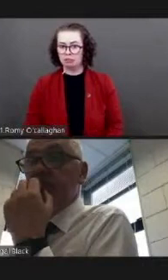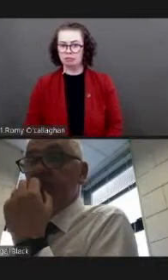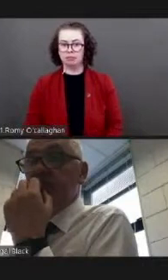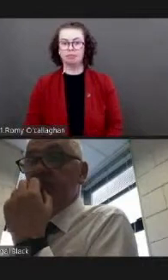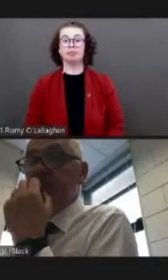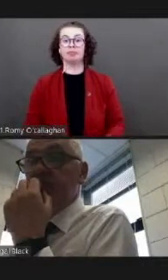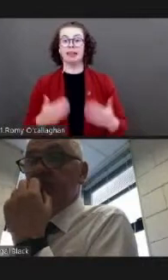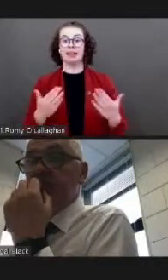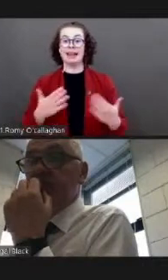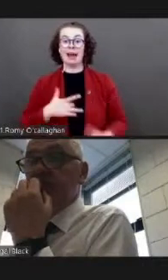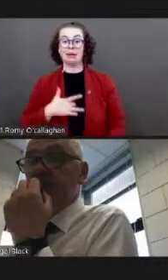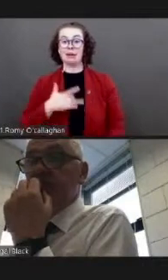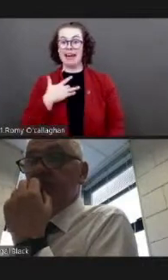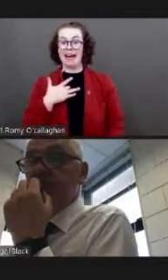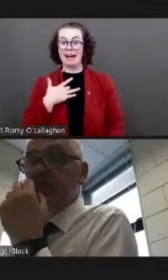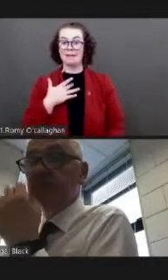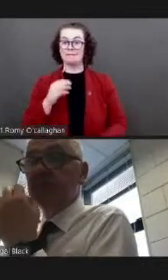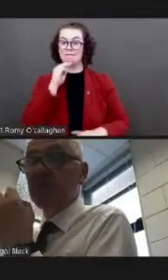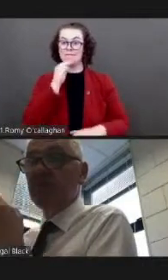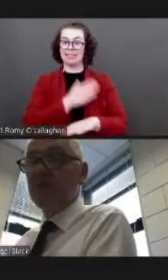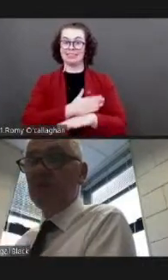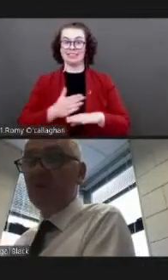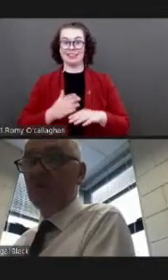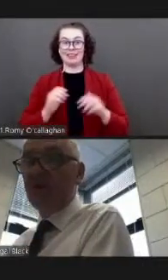We're now live.